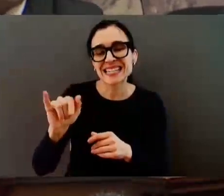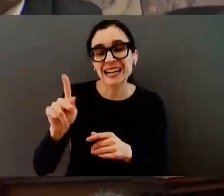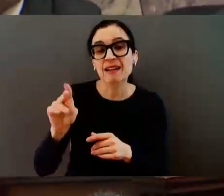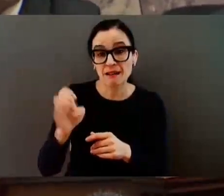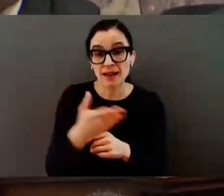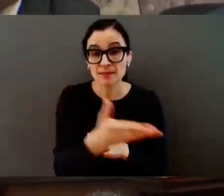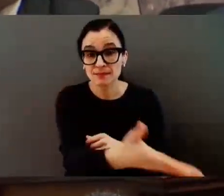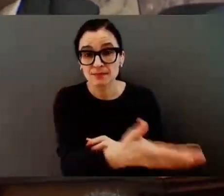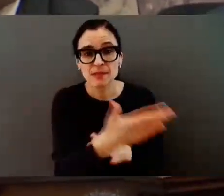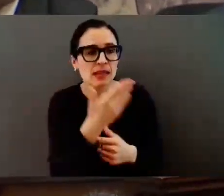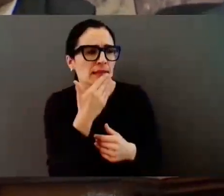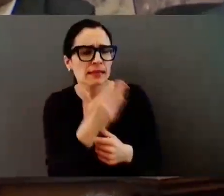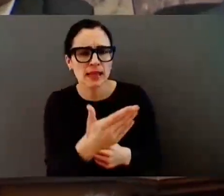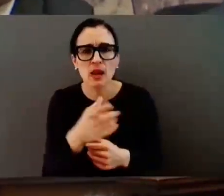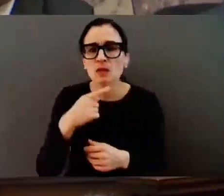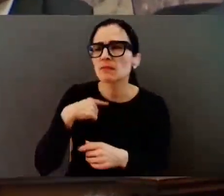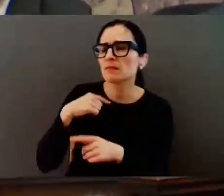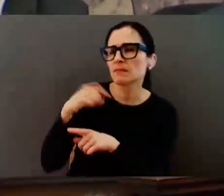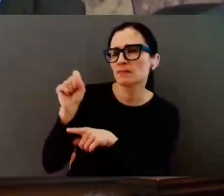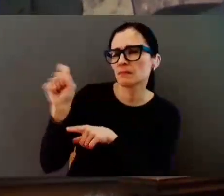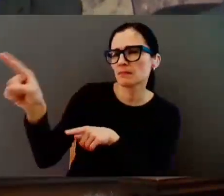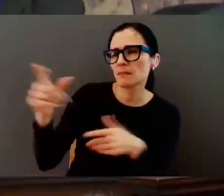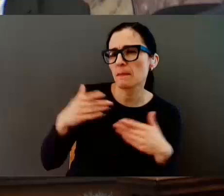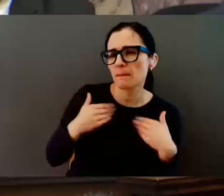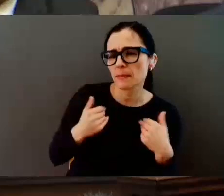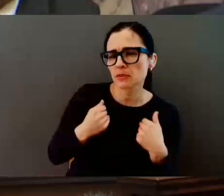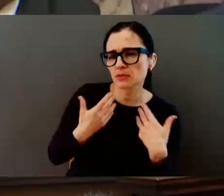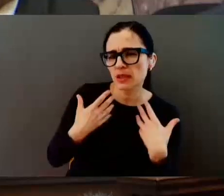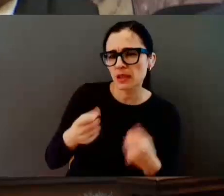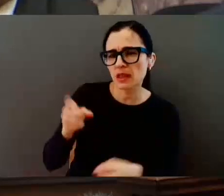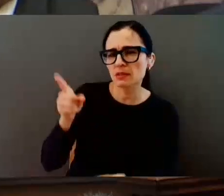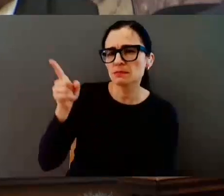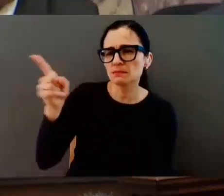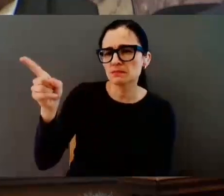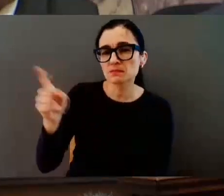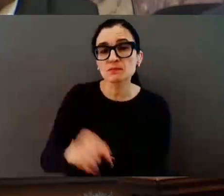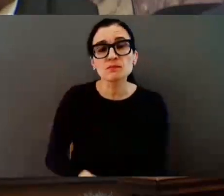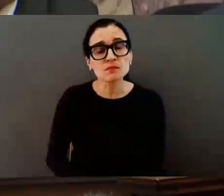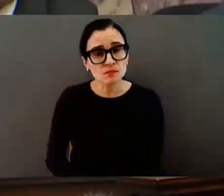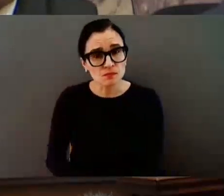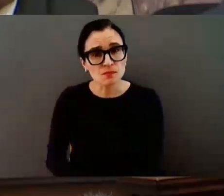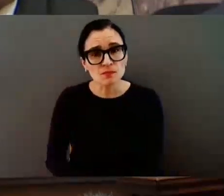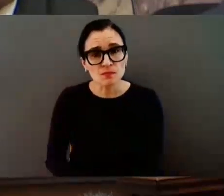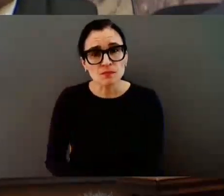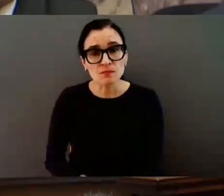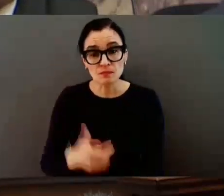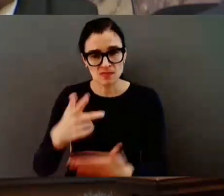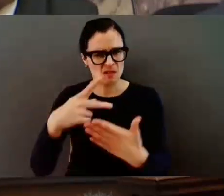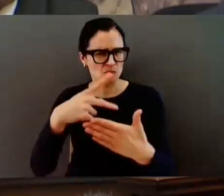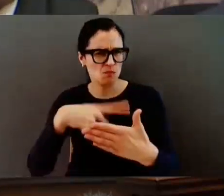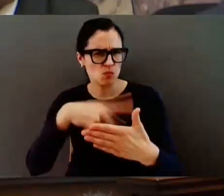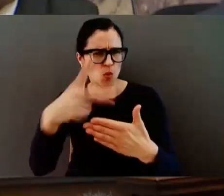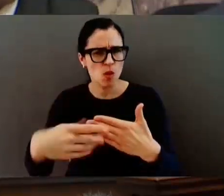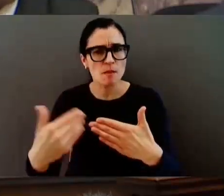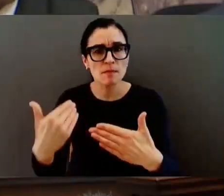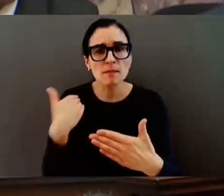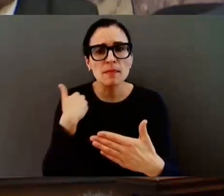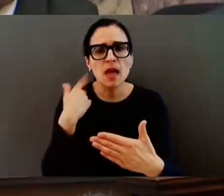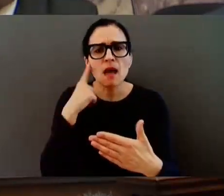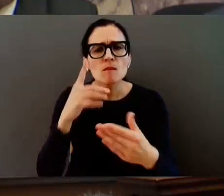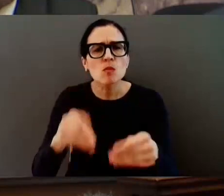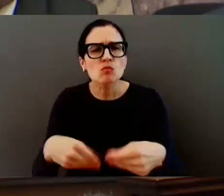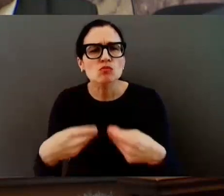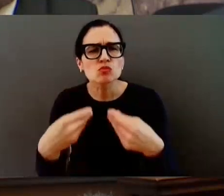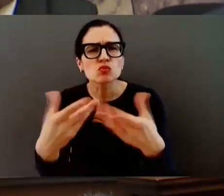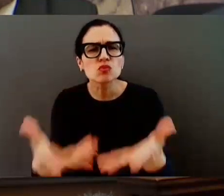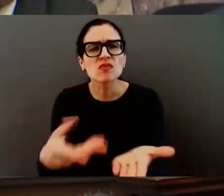Program provides funding for approved physicians who visit communities and provide medical services to rural communities. There are 30 specialists that travel to